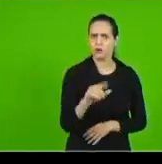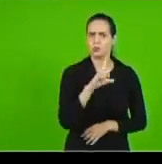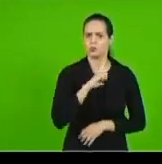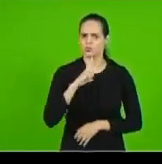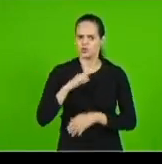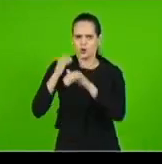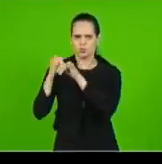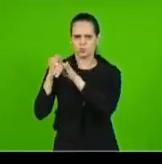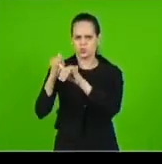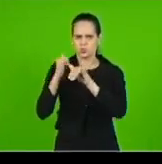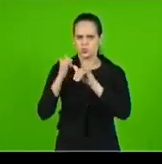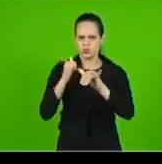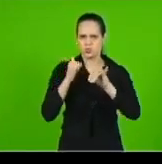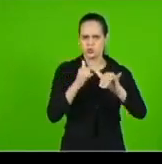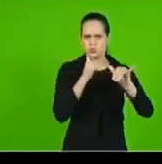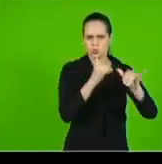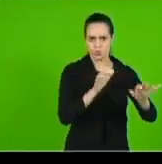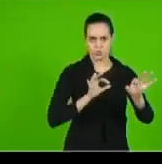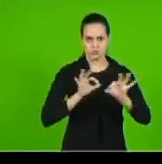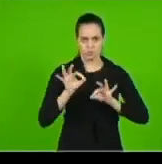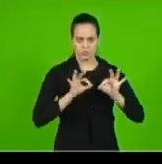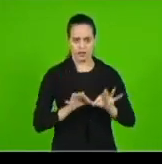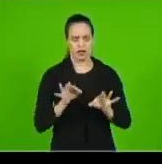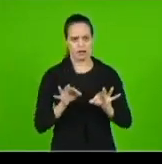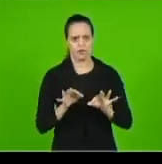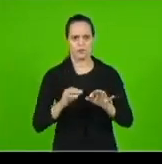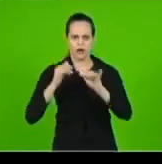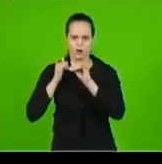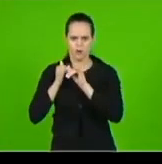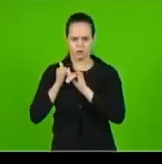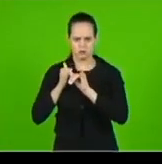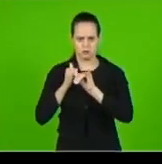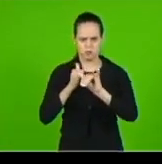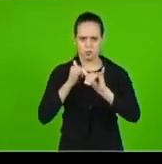trumpets prepared themselves to play it.